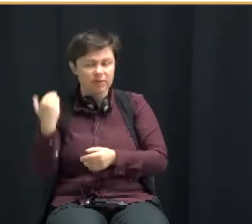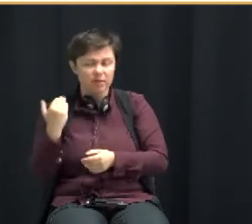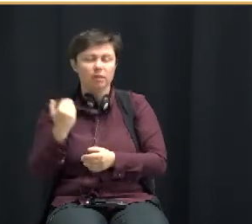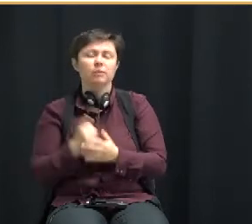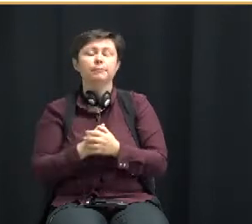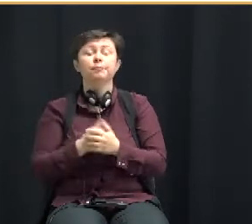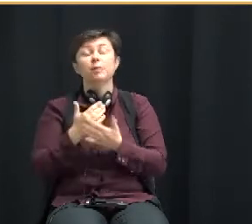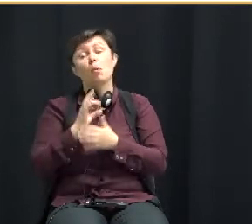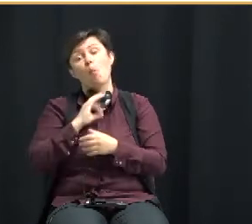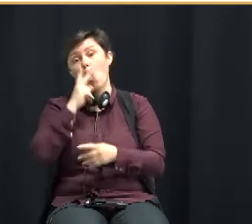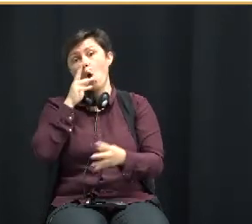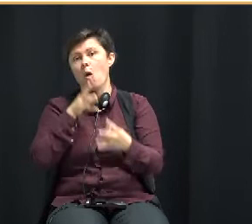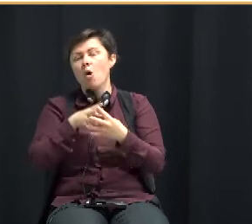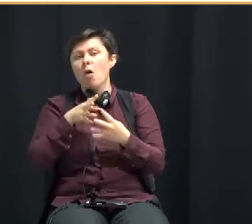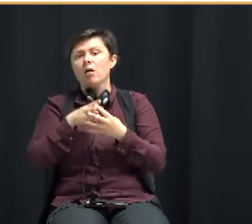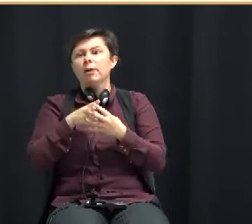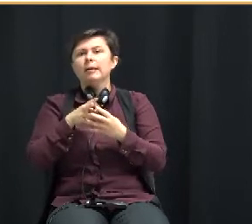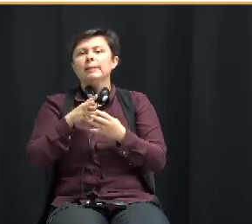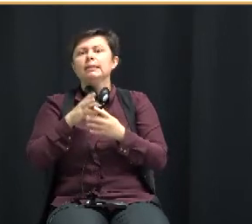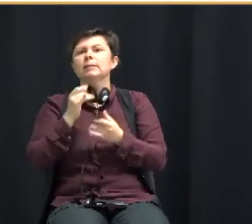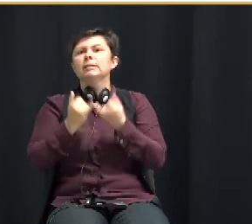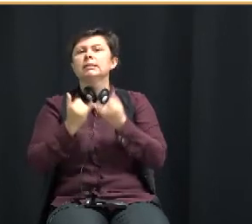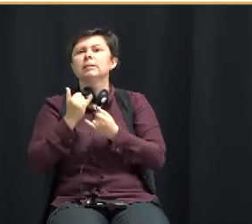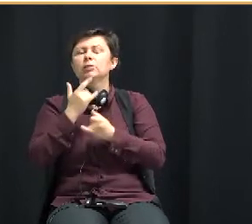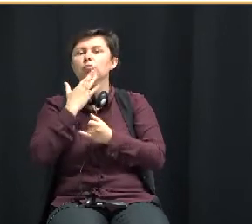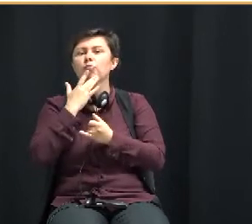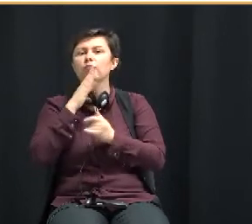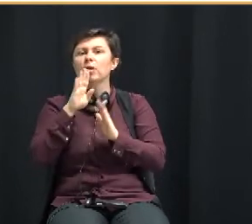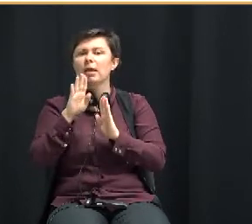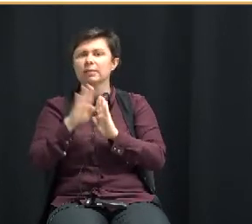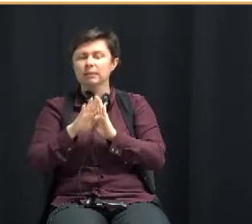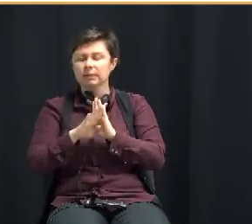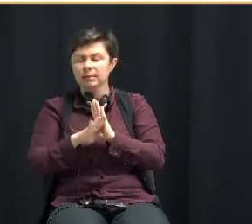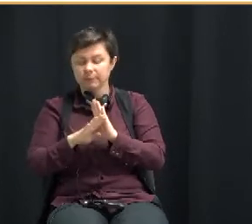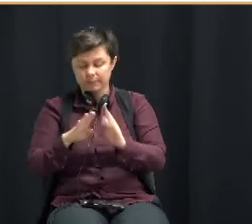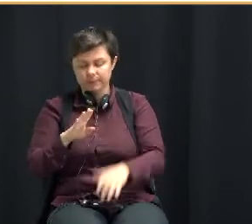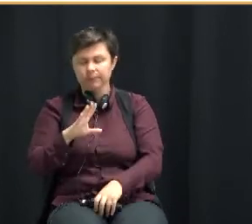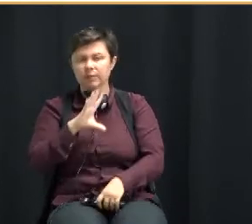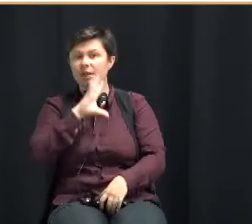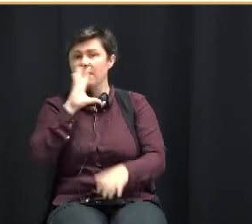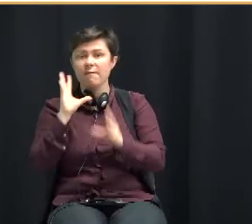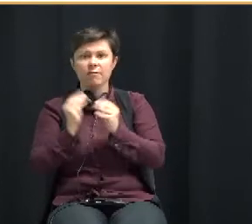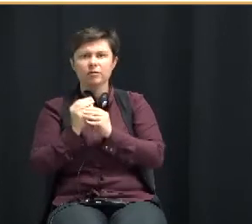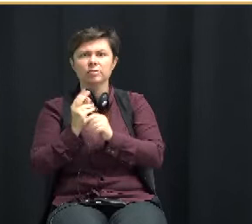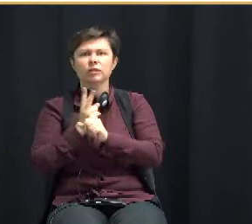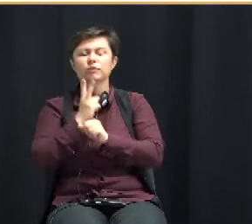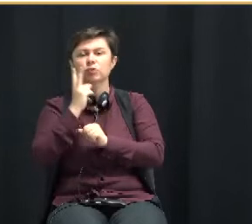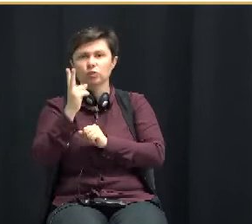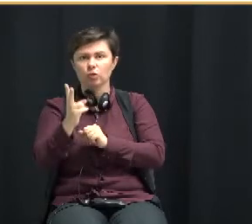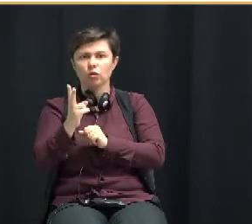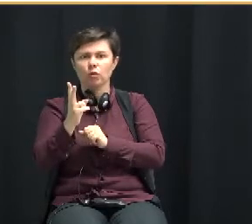current regulations enough or not? Well, I think, in essence, the issues